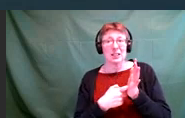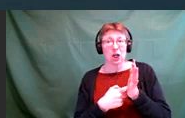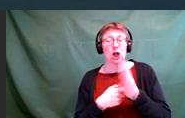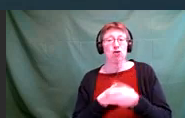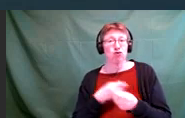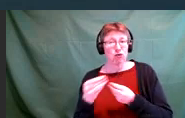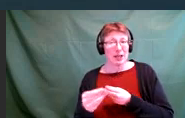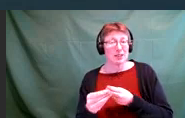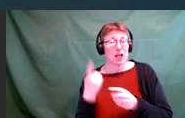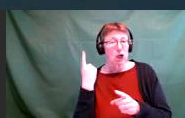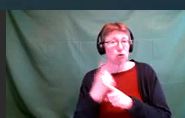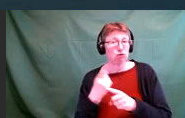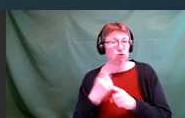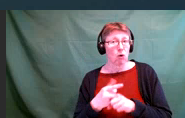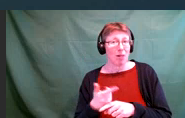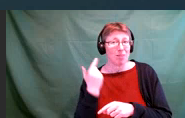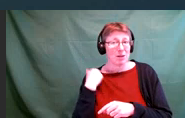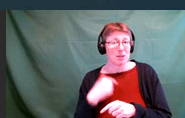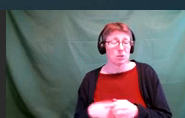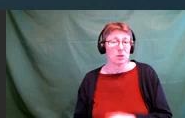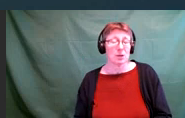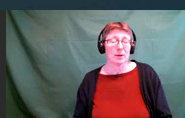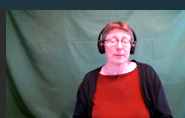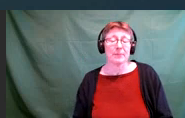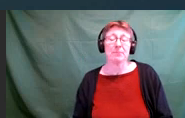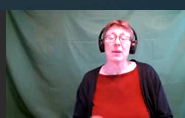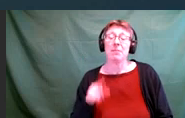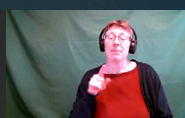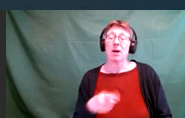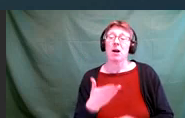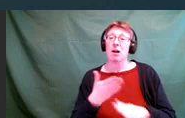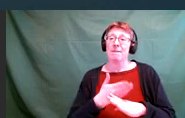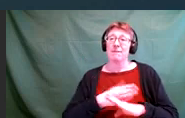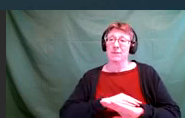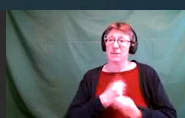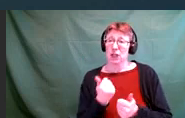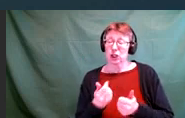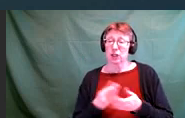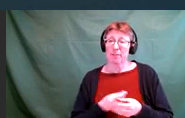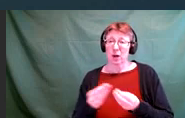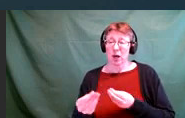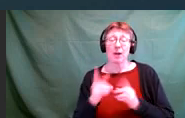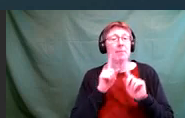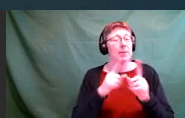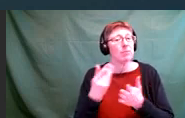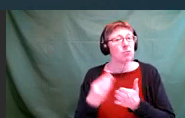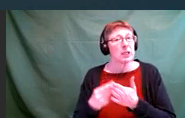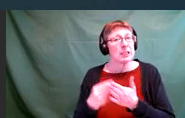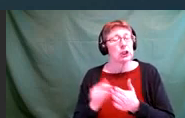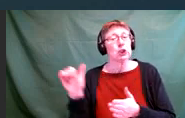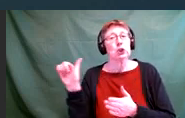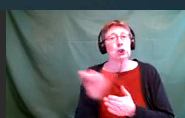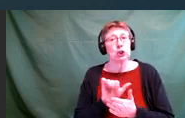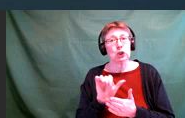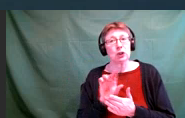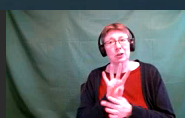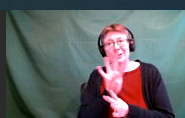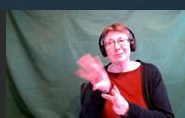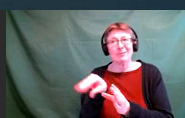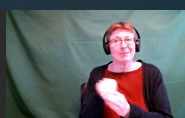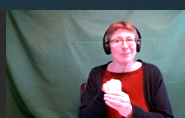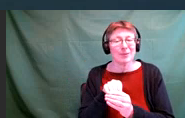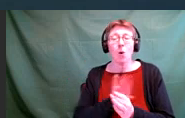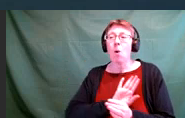week. But in this efficient market, prices should have absorbed all of the